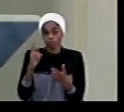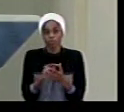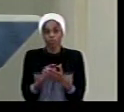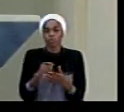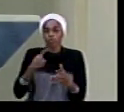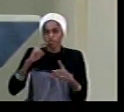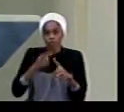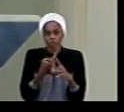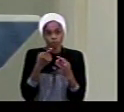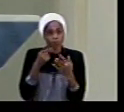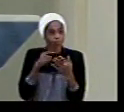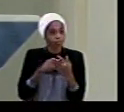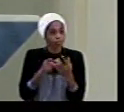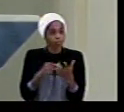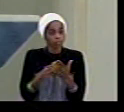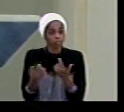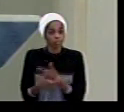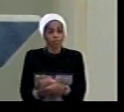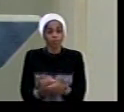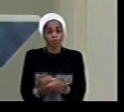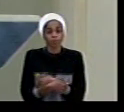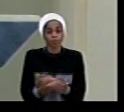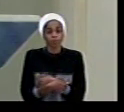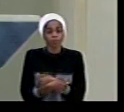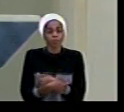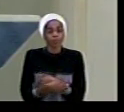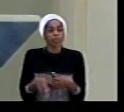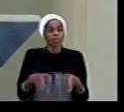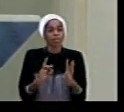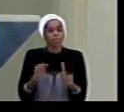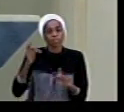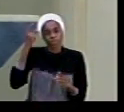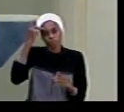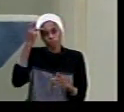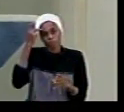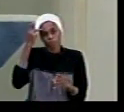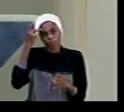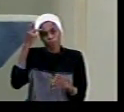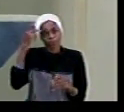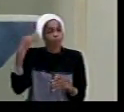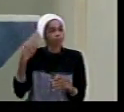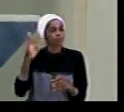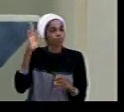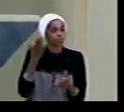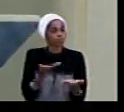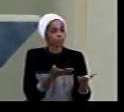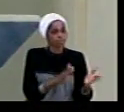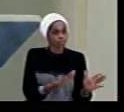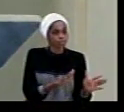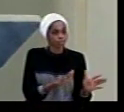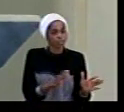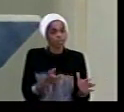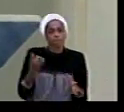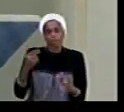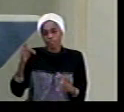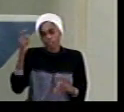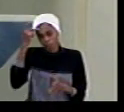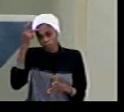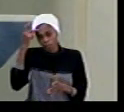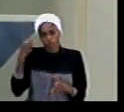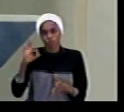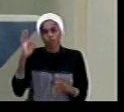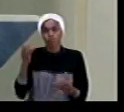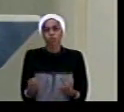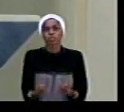today. Oh Lord, let the purpose of your death, the purpose of your